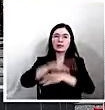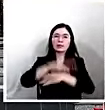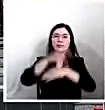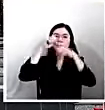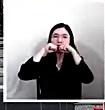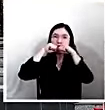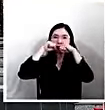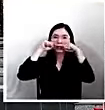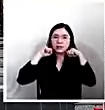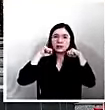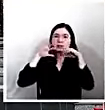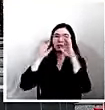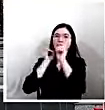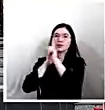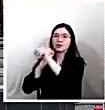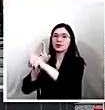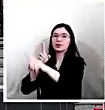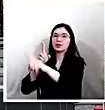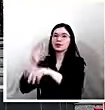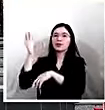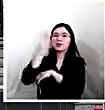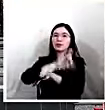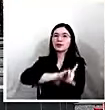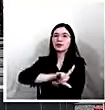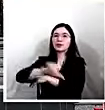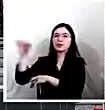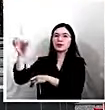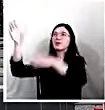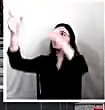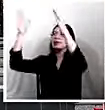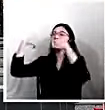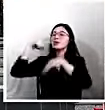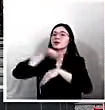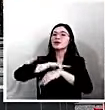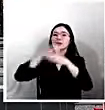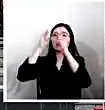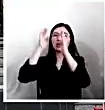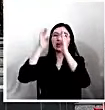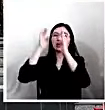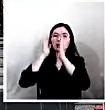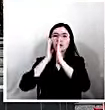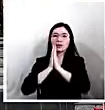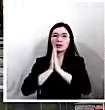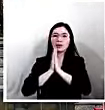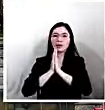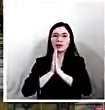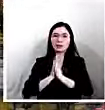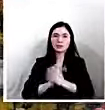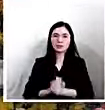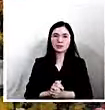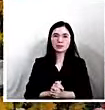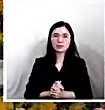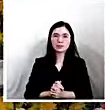their sorrow. Let us pray to the Lord. Lord, hear our prayer.